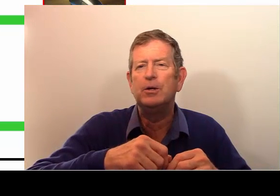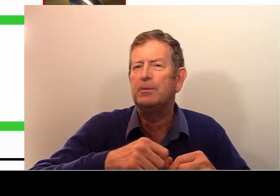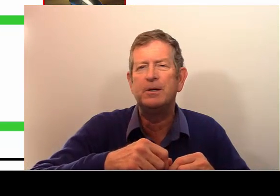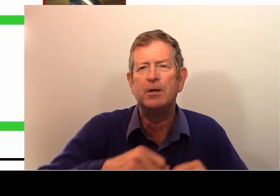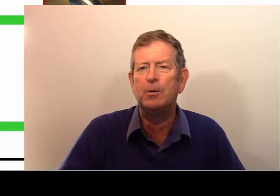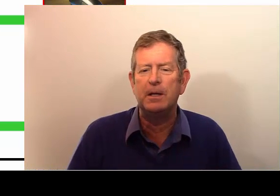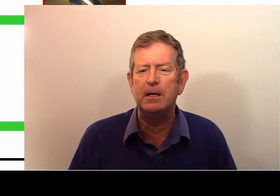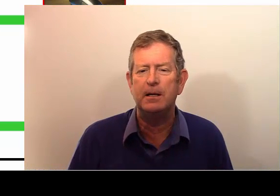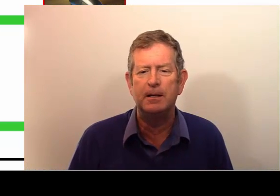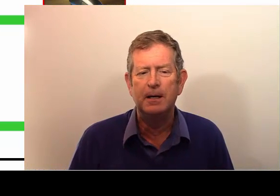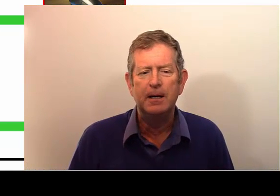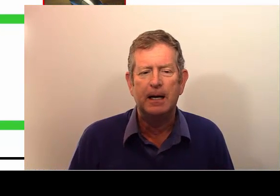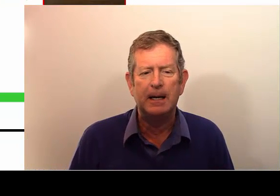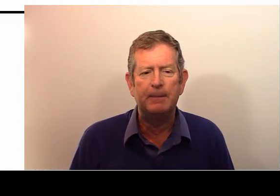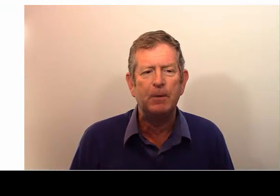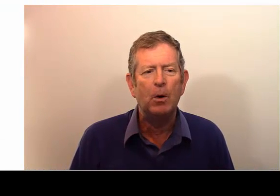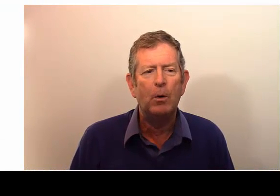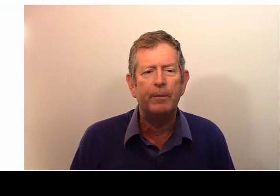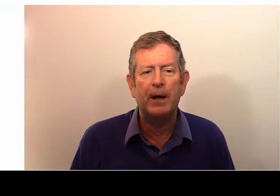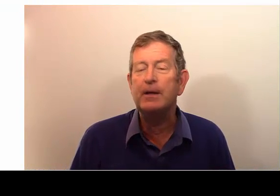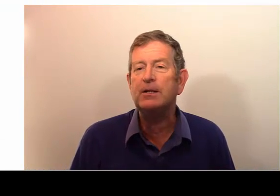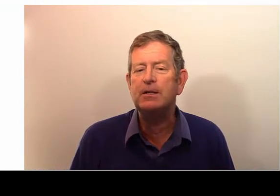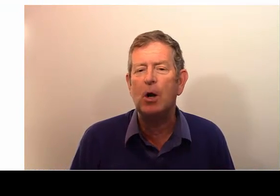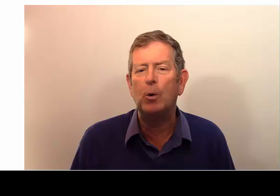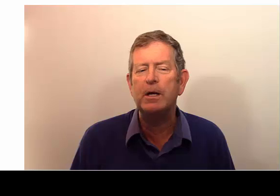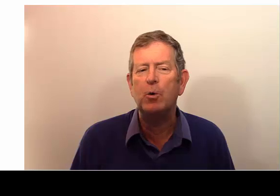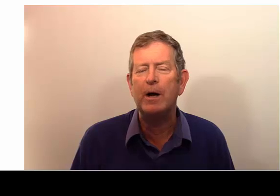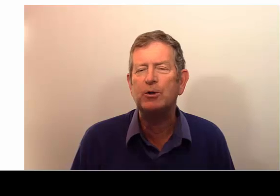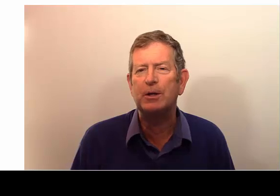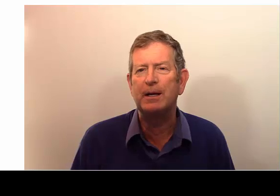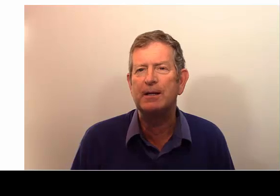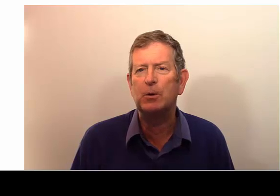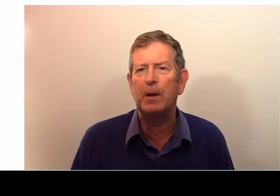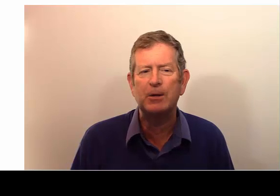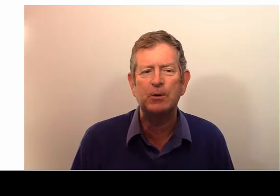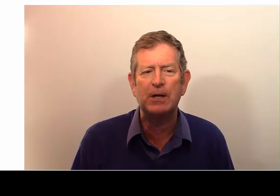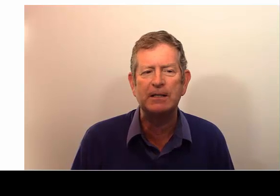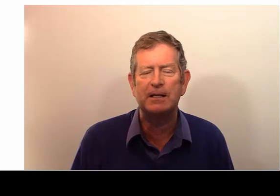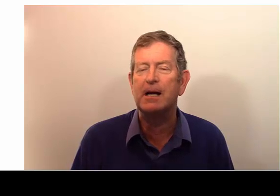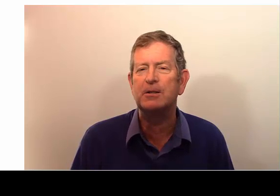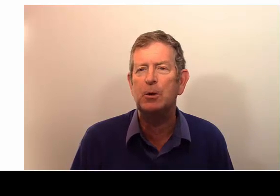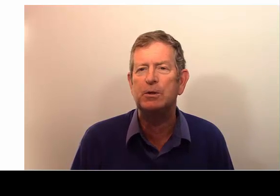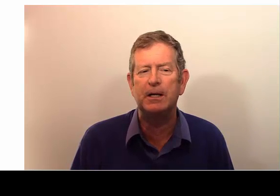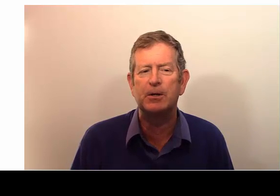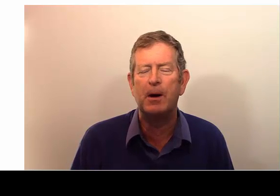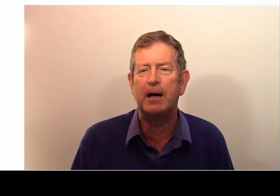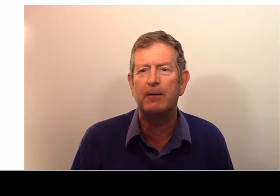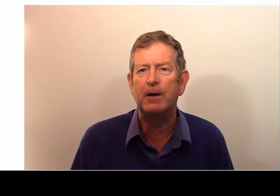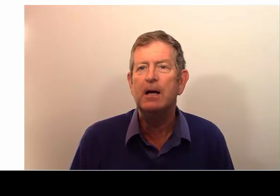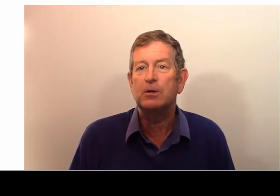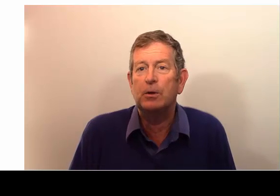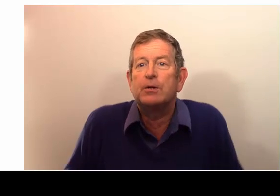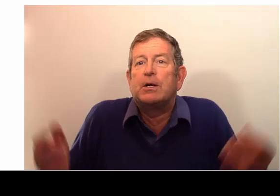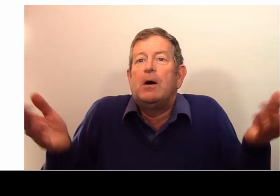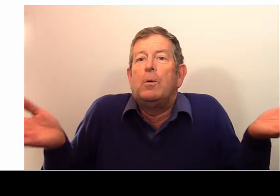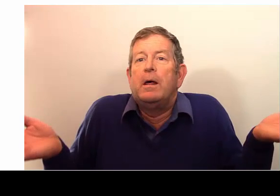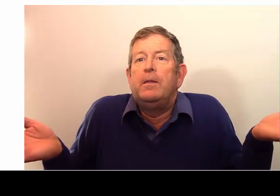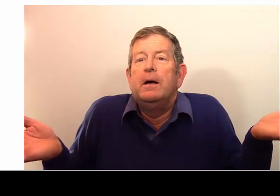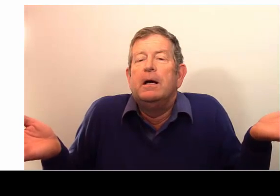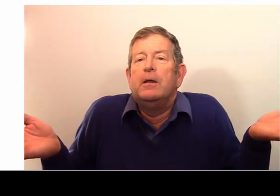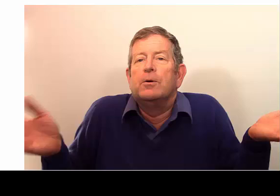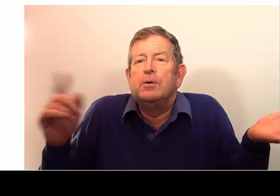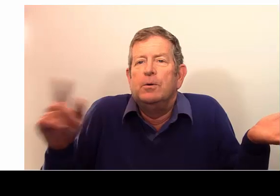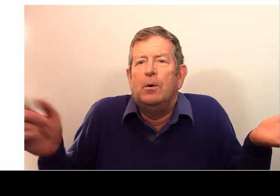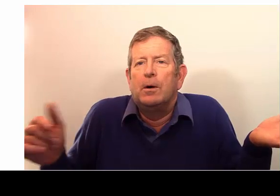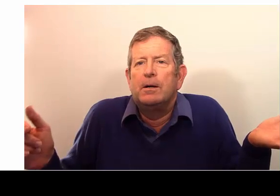and the children don't eat. Now, this is the only question in this whole exercise that doesn't use an interrogative. So you'll start